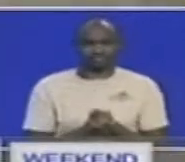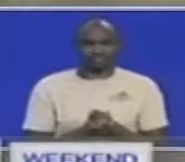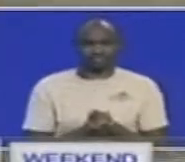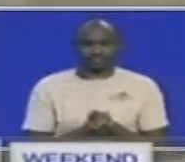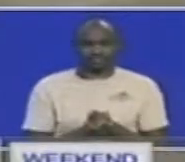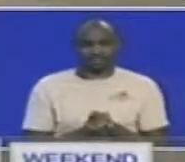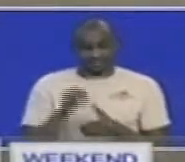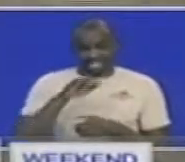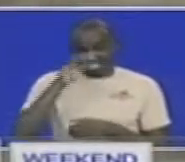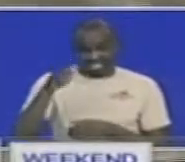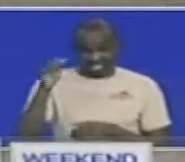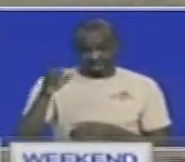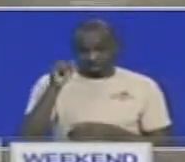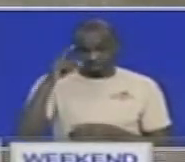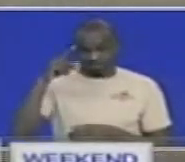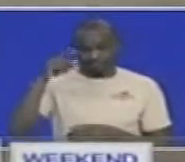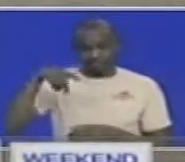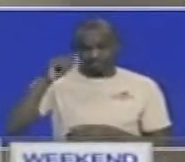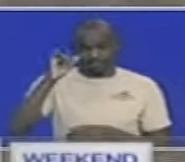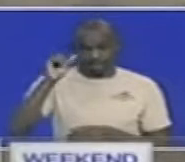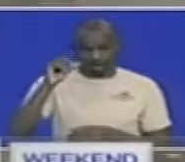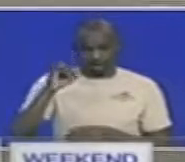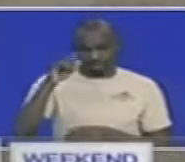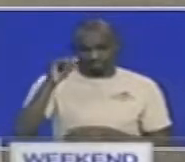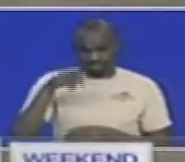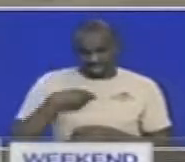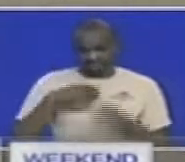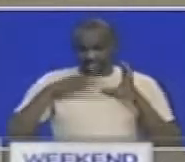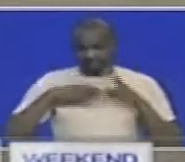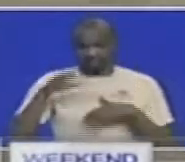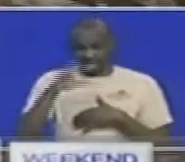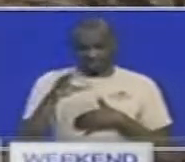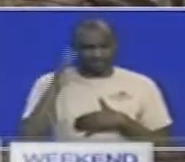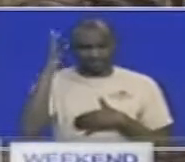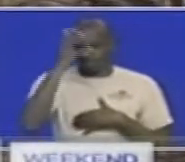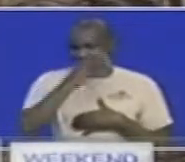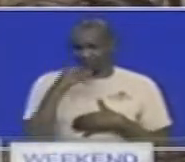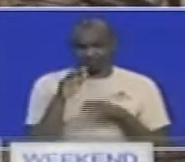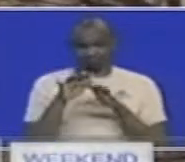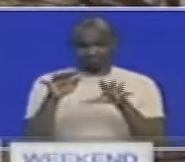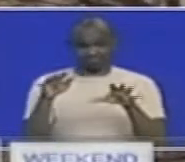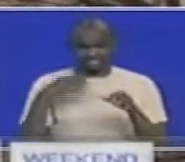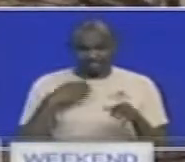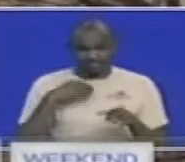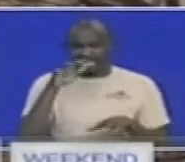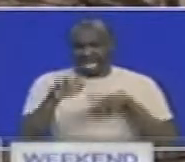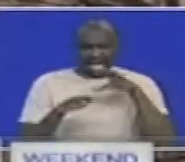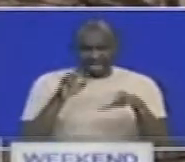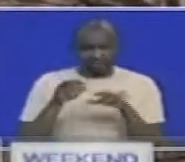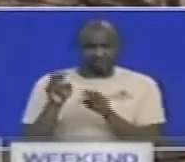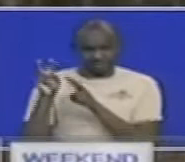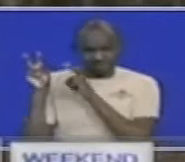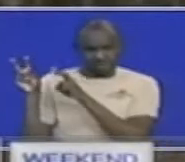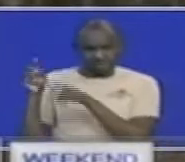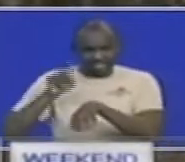The hills at Opiloi in Samburu County mesmerized us. Such beautiful scenery and the grazing animals that we saw on our